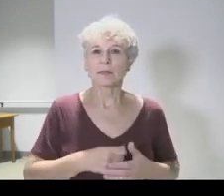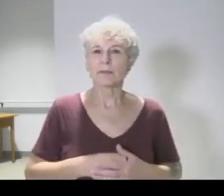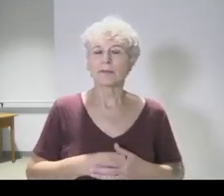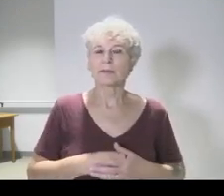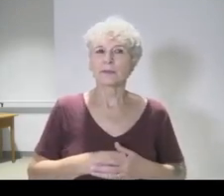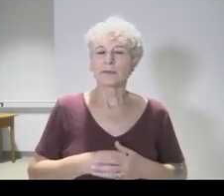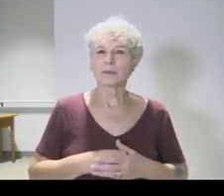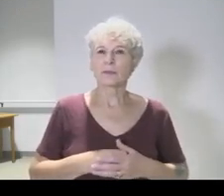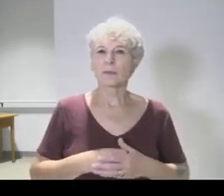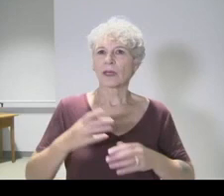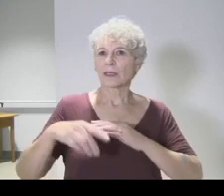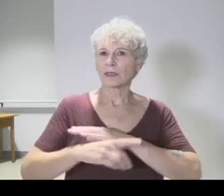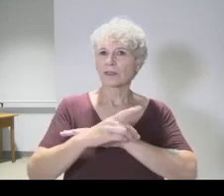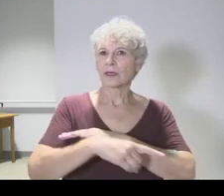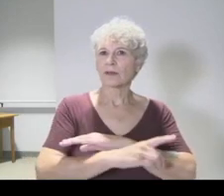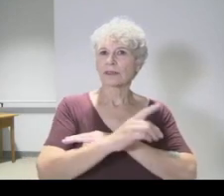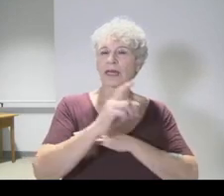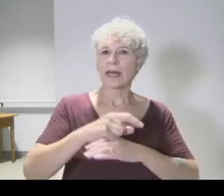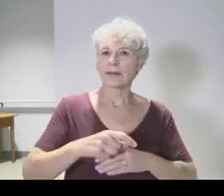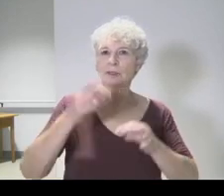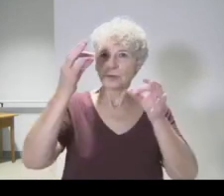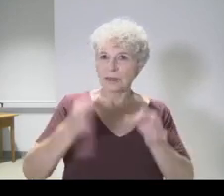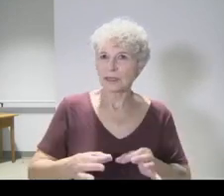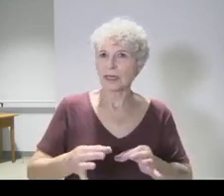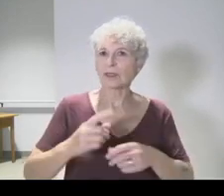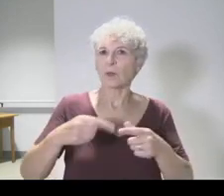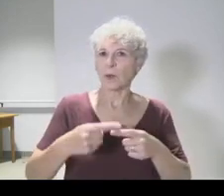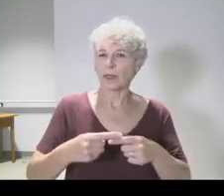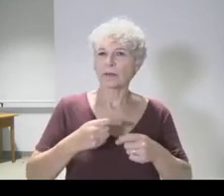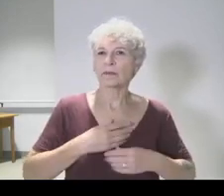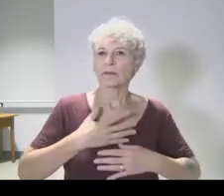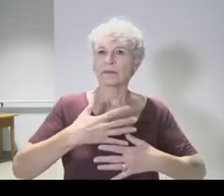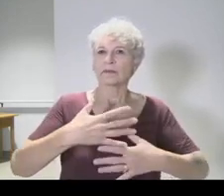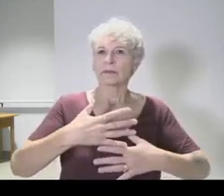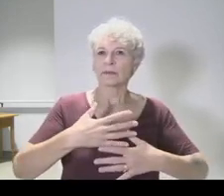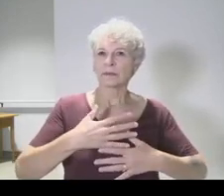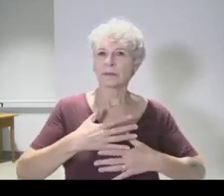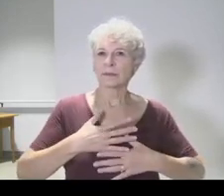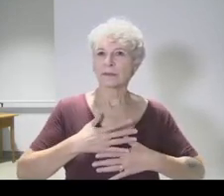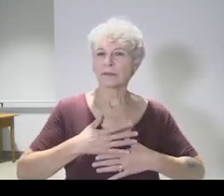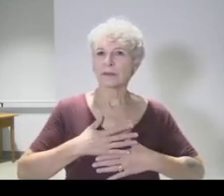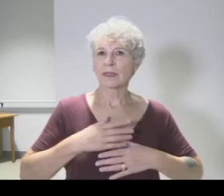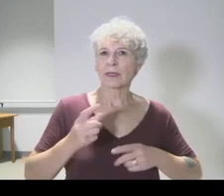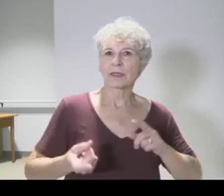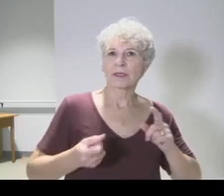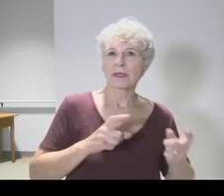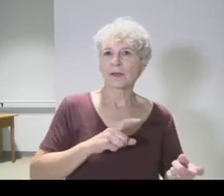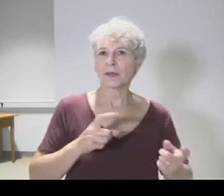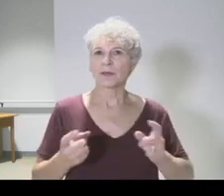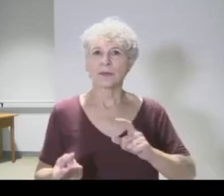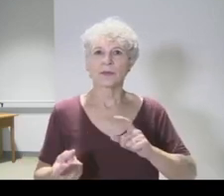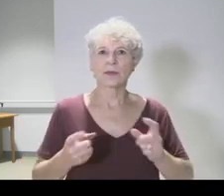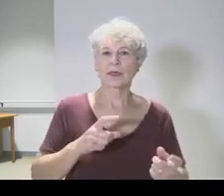other words, dolphins have to actively decide when to breathe. They alternate which half of their brain is